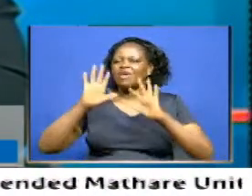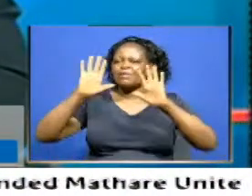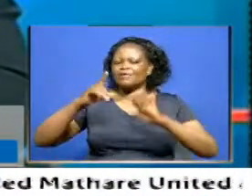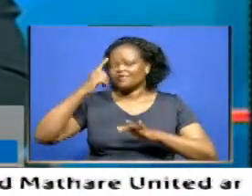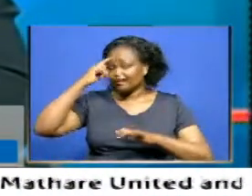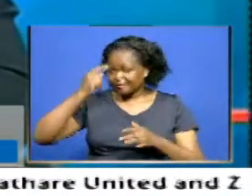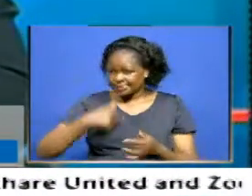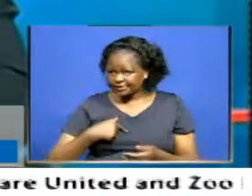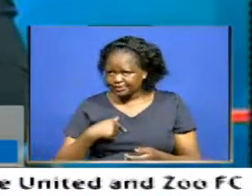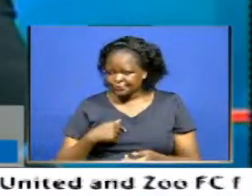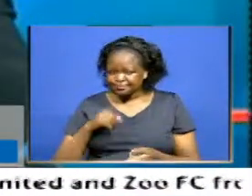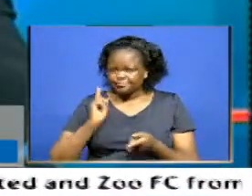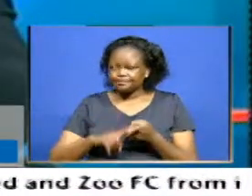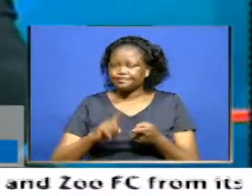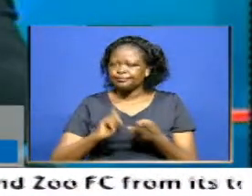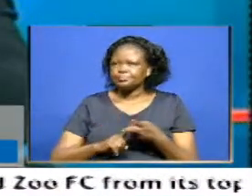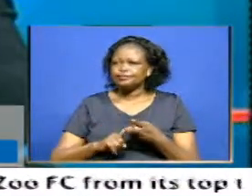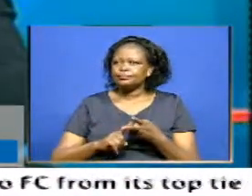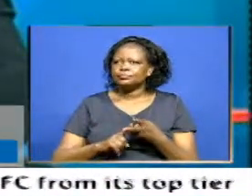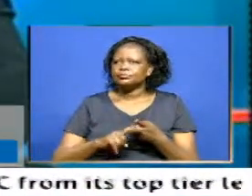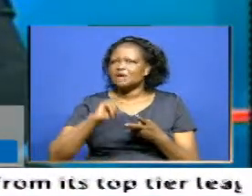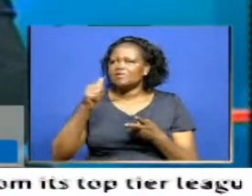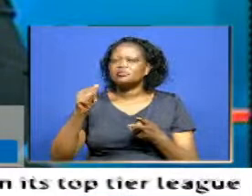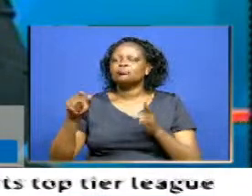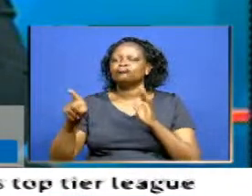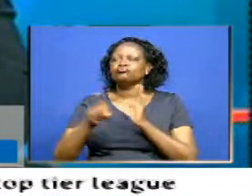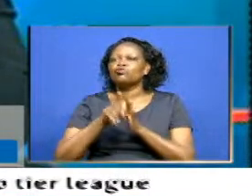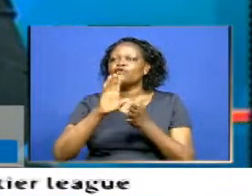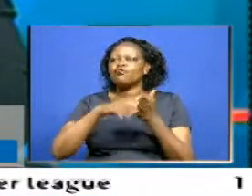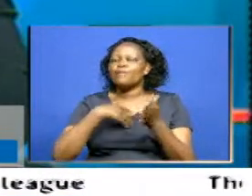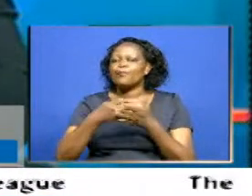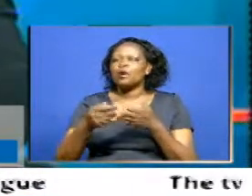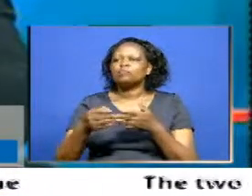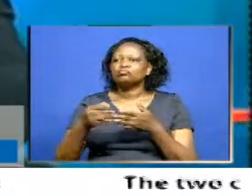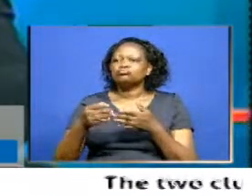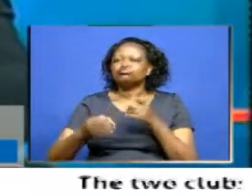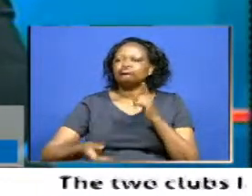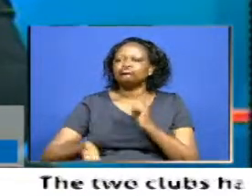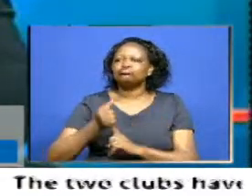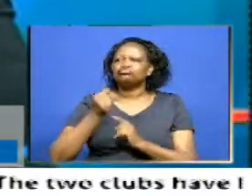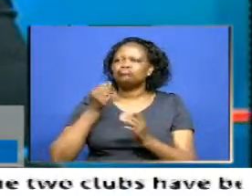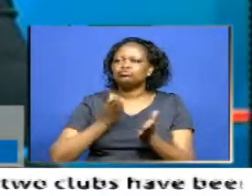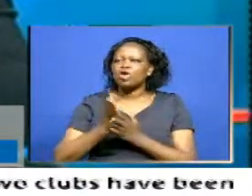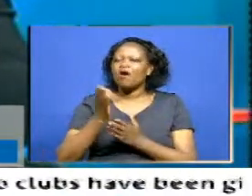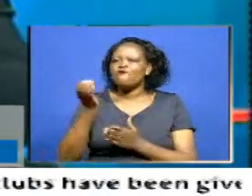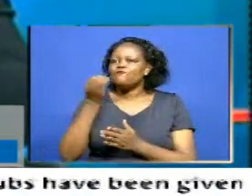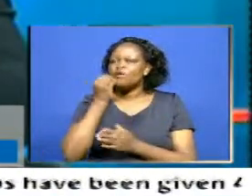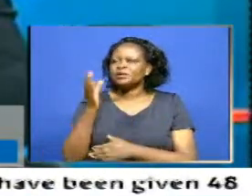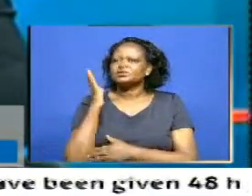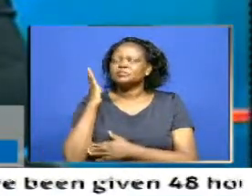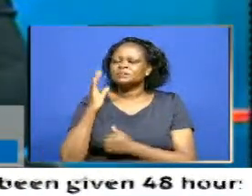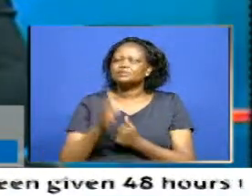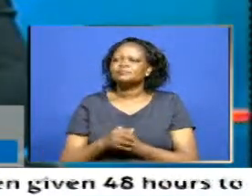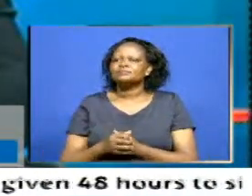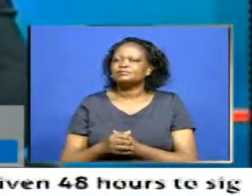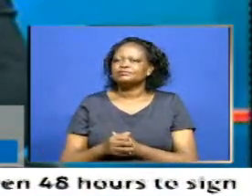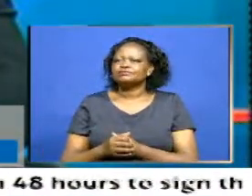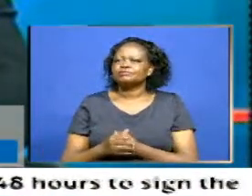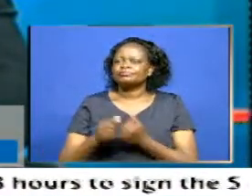other element is the legislative framework to realize the right to food security. So our Constitution, Chapter 4, Article 43,